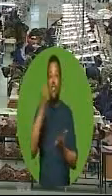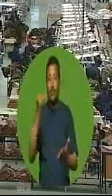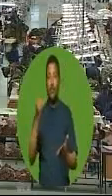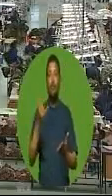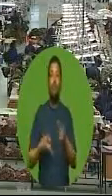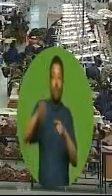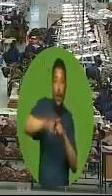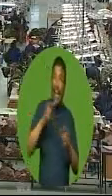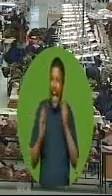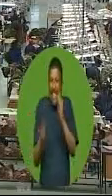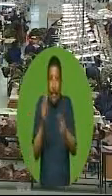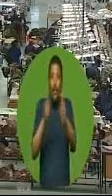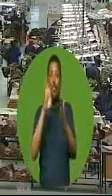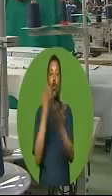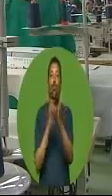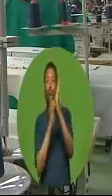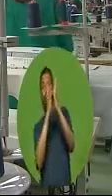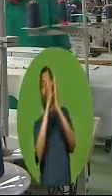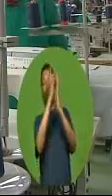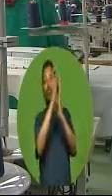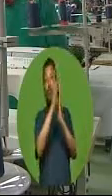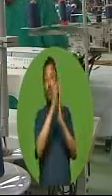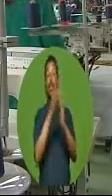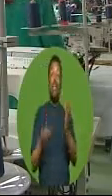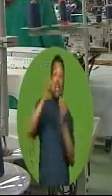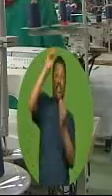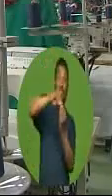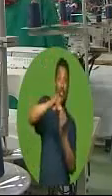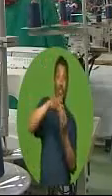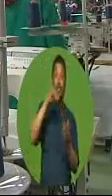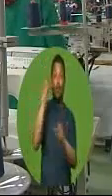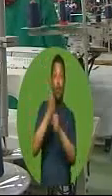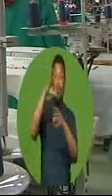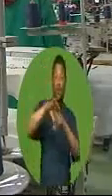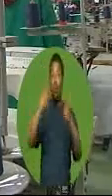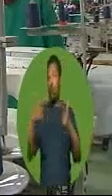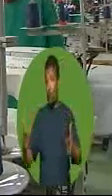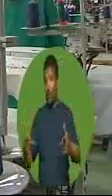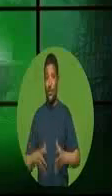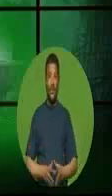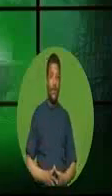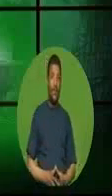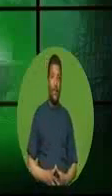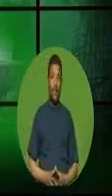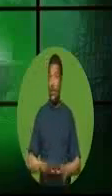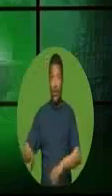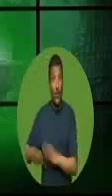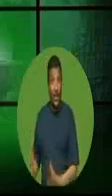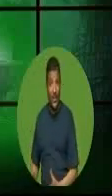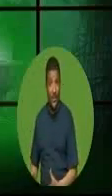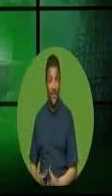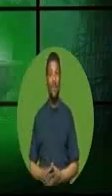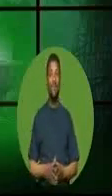turn accelerates economic growth and creates employment opportunities.